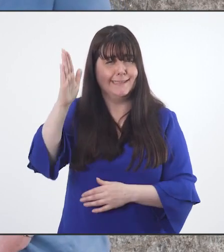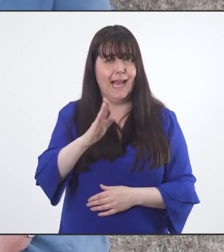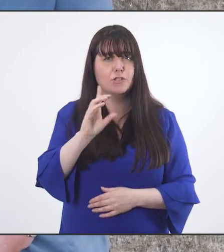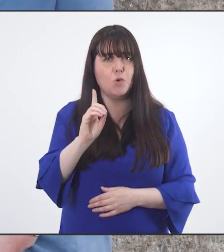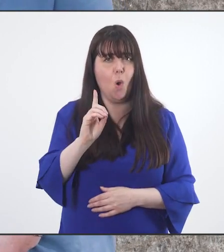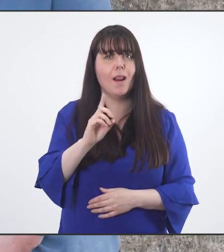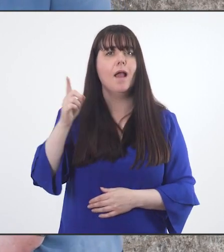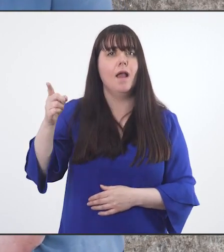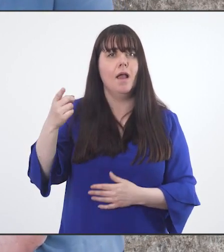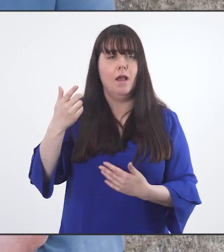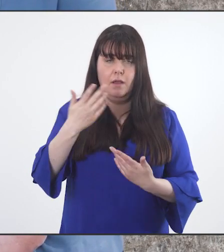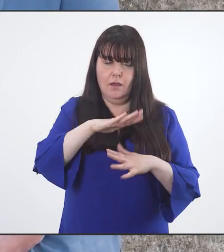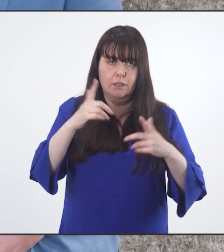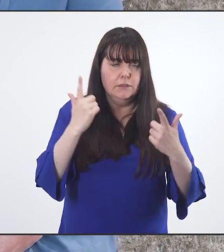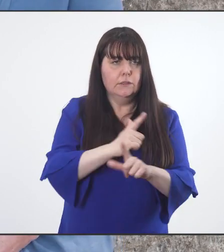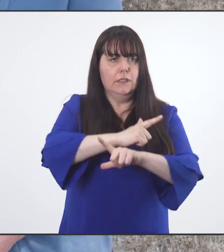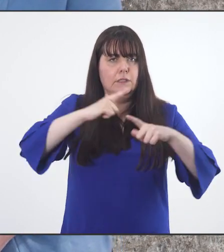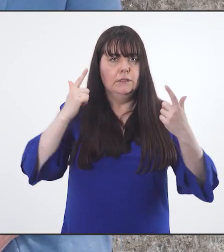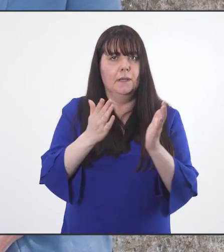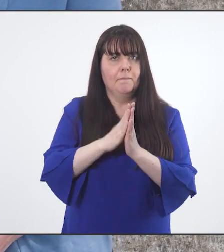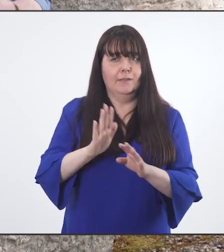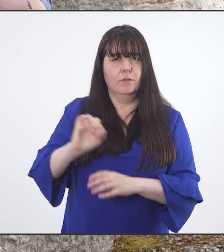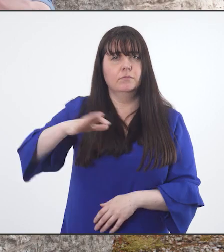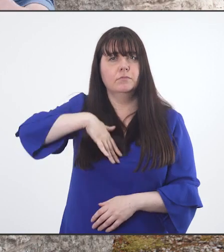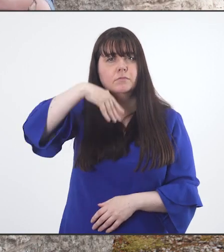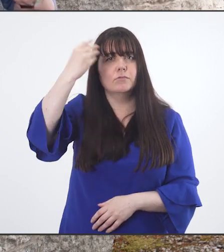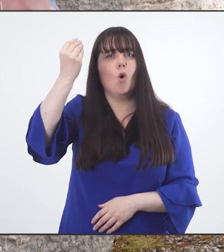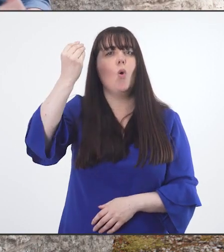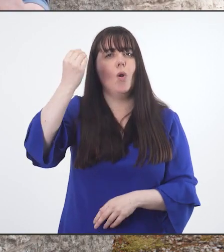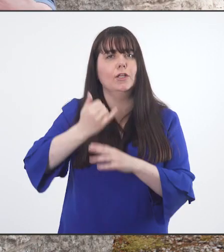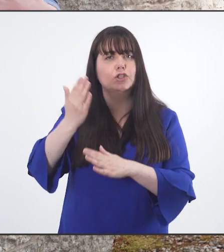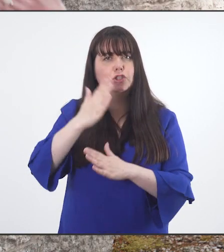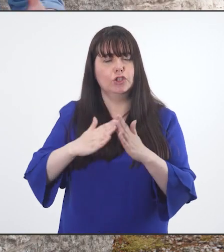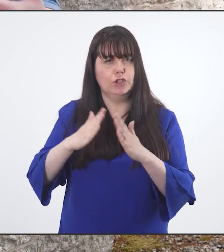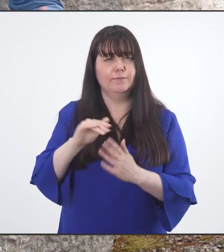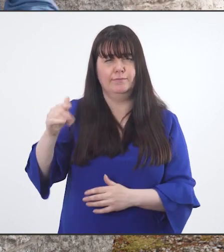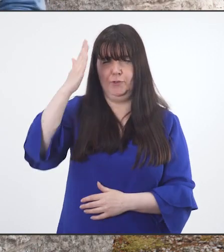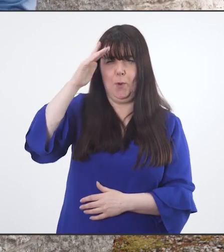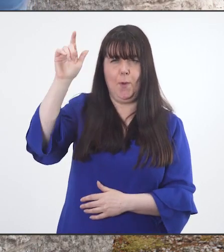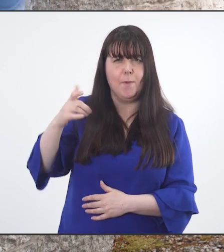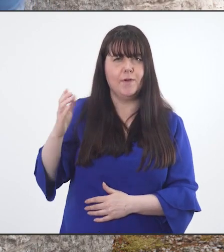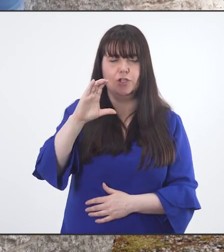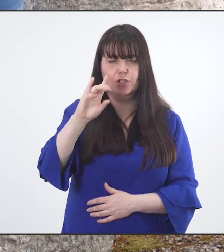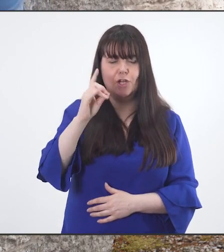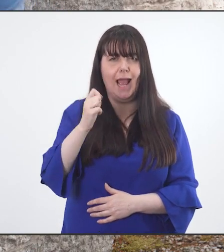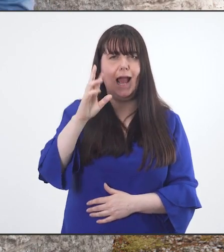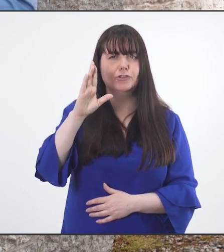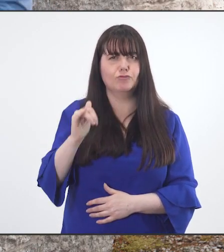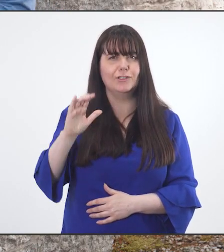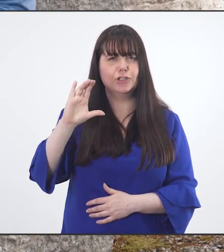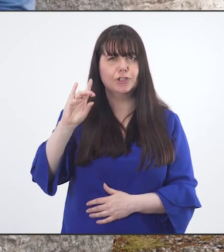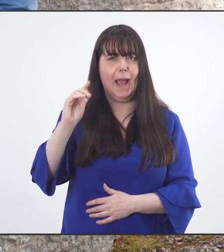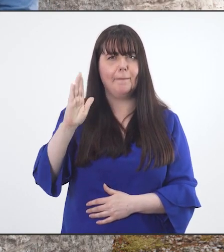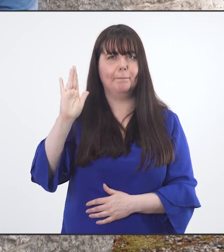the area to fund a chaplain here at St. Duloc's to basically sing a mass for his soul when